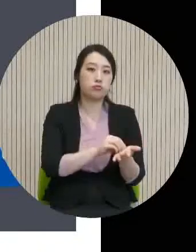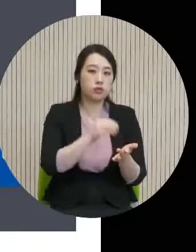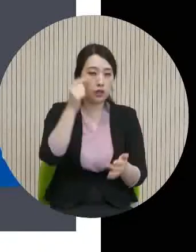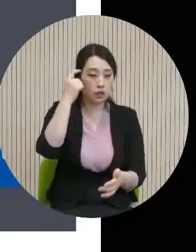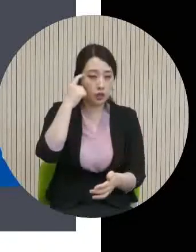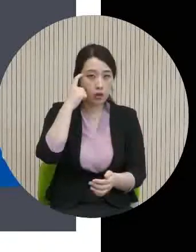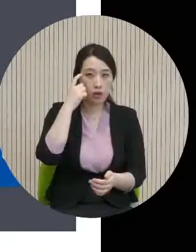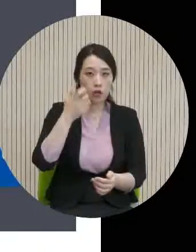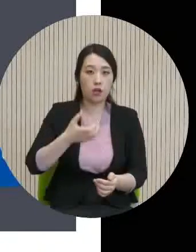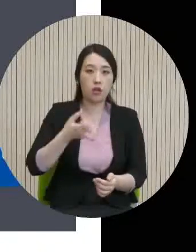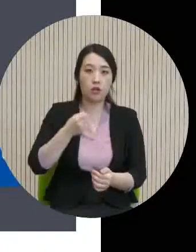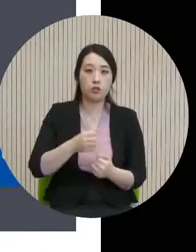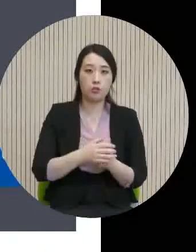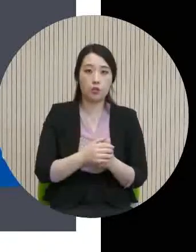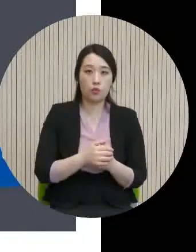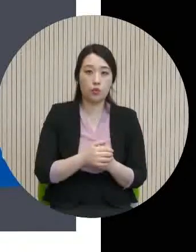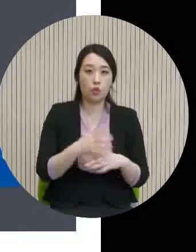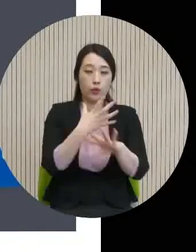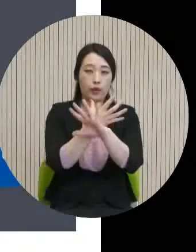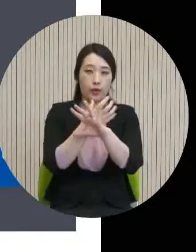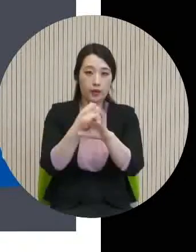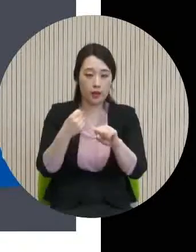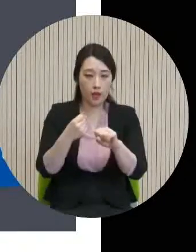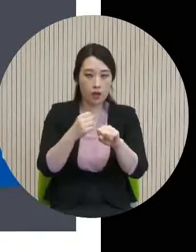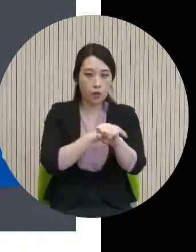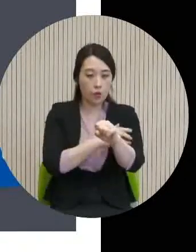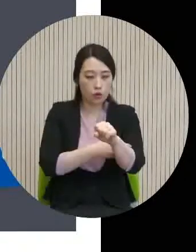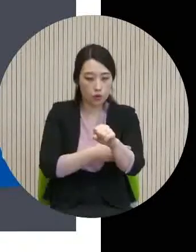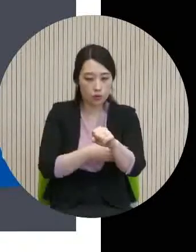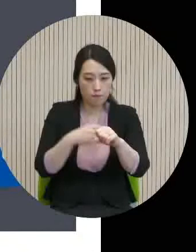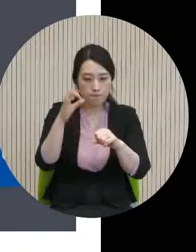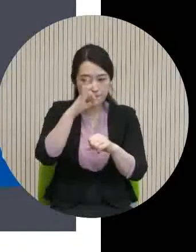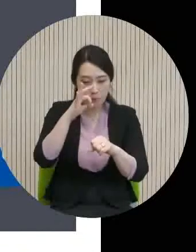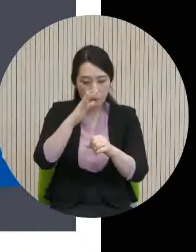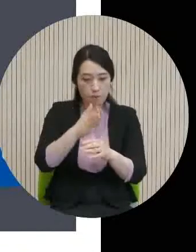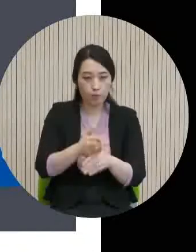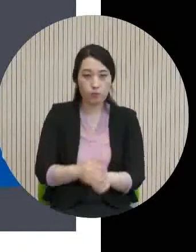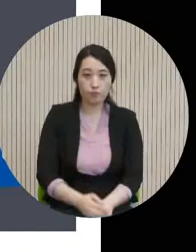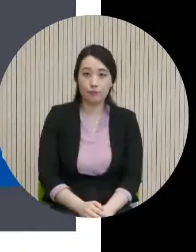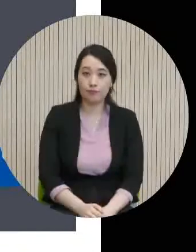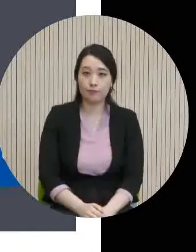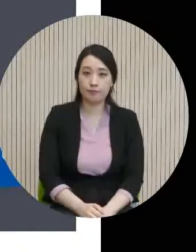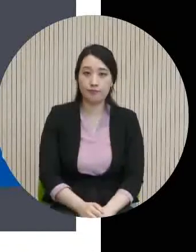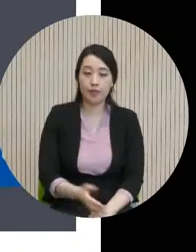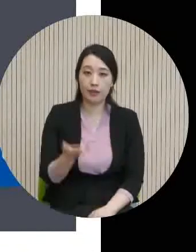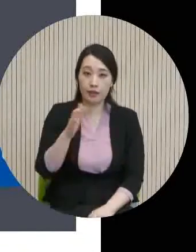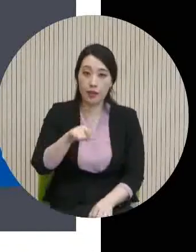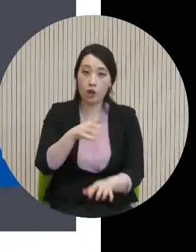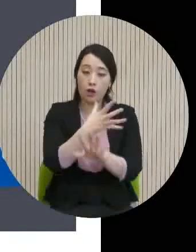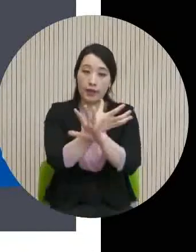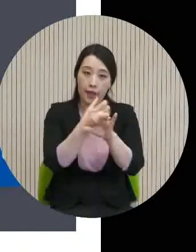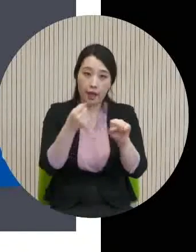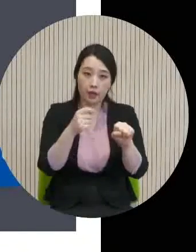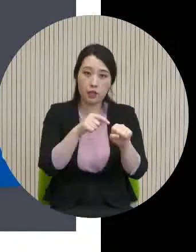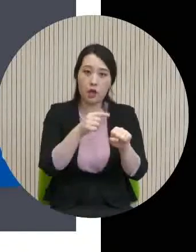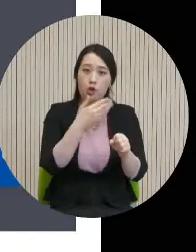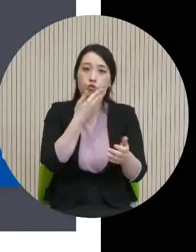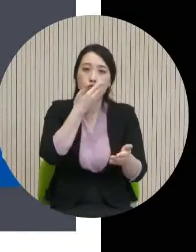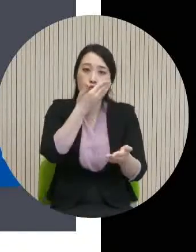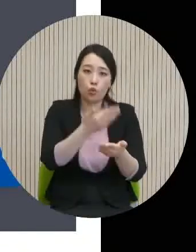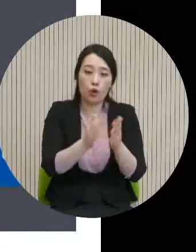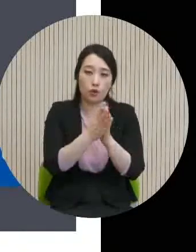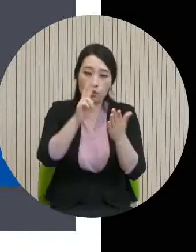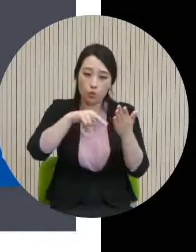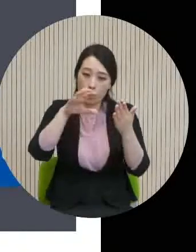such licensing agreements may override all these important library exceptions. So